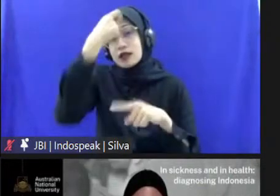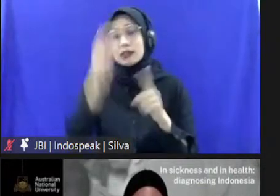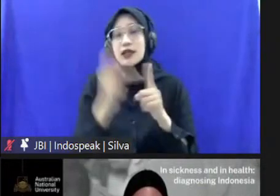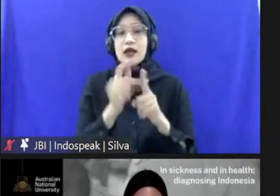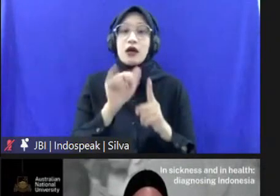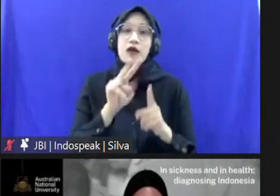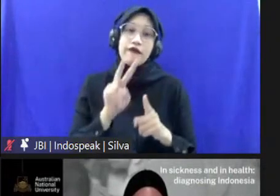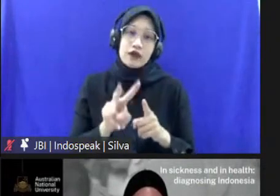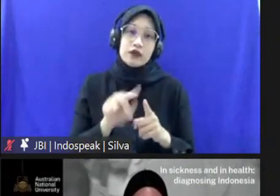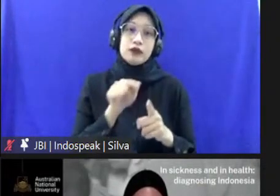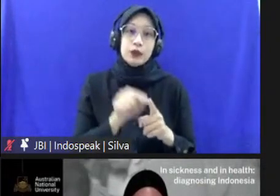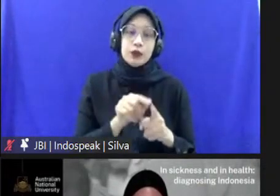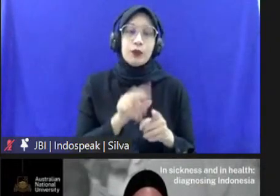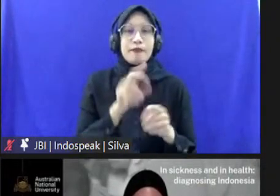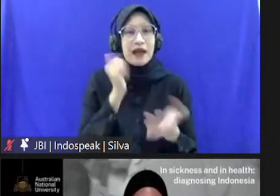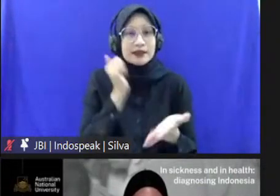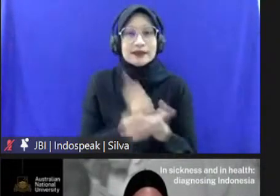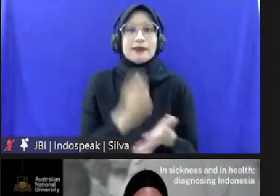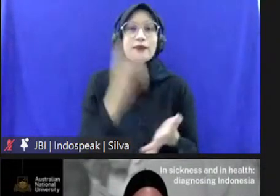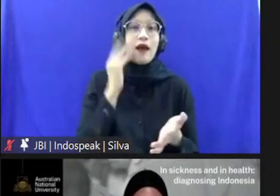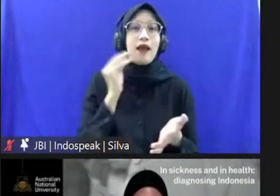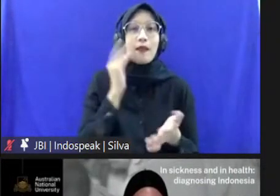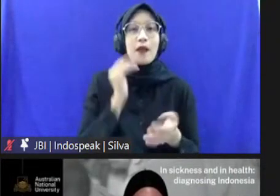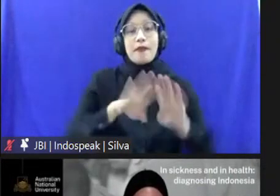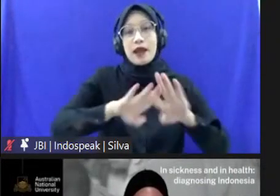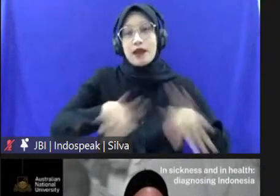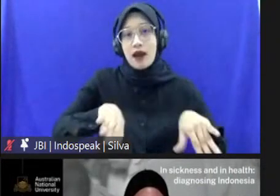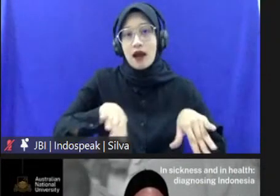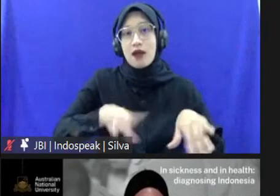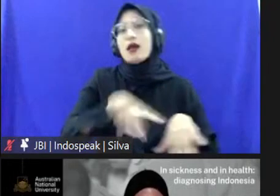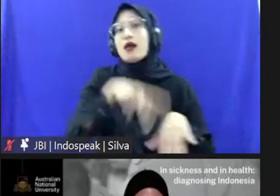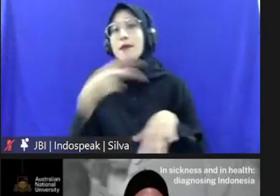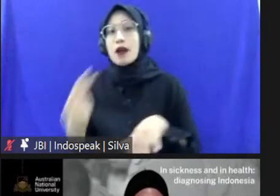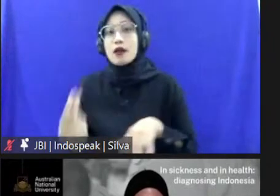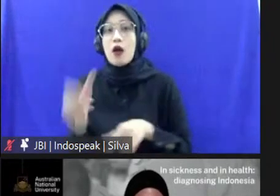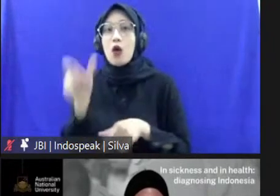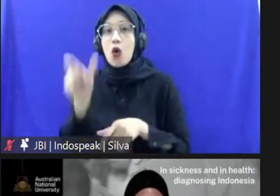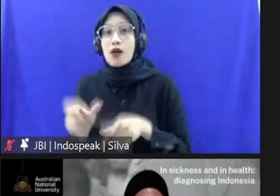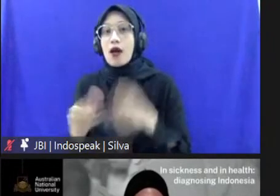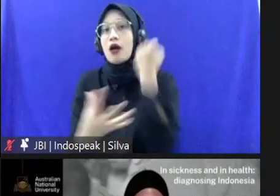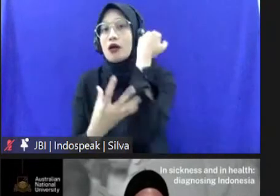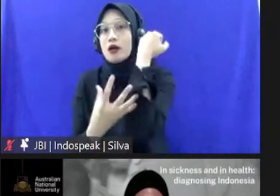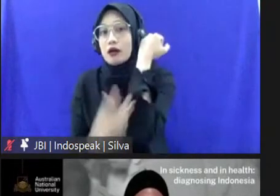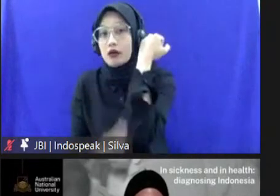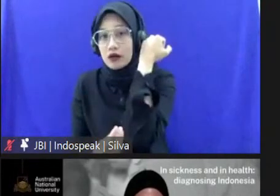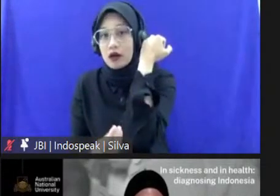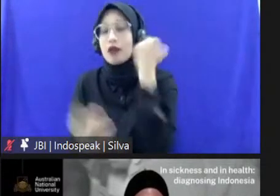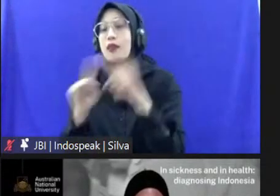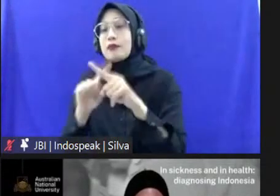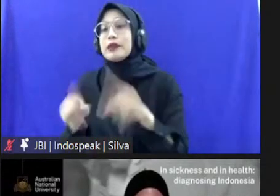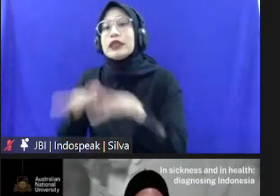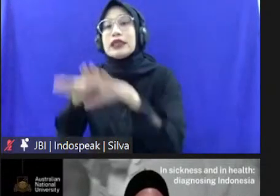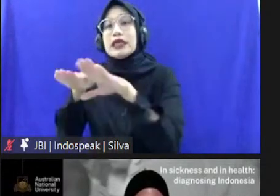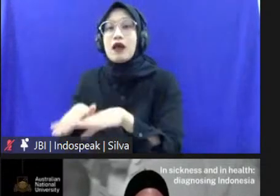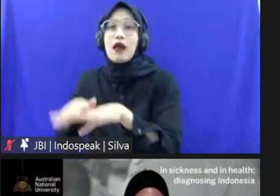have very different experience in comparison to being poor but living in metropolitan Indonesian areas, for